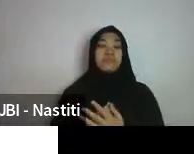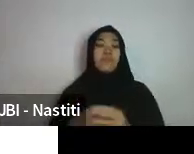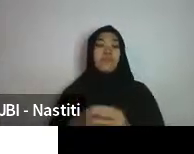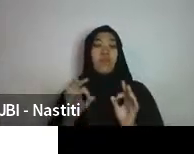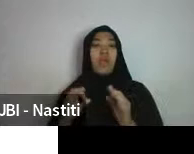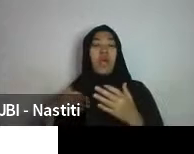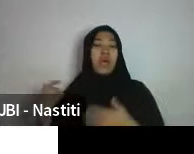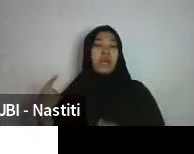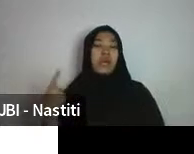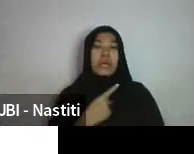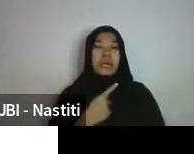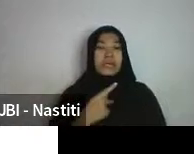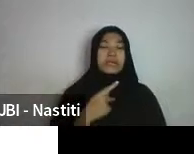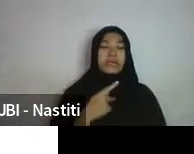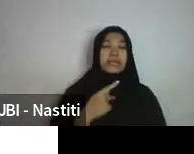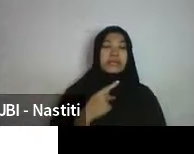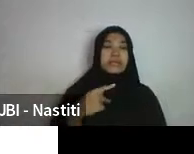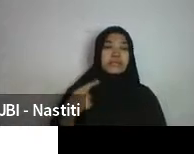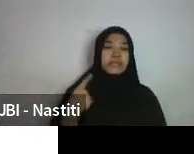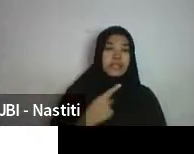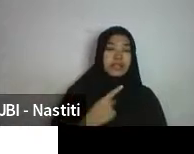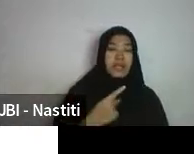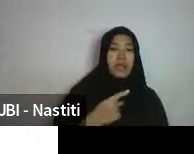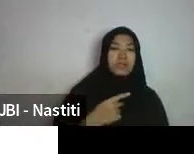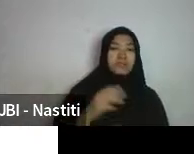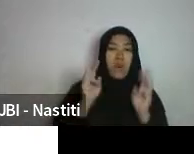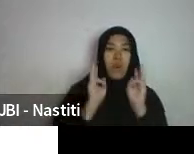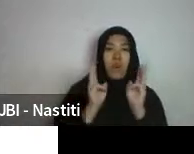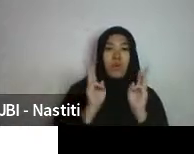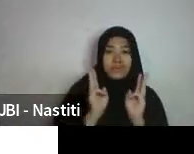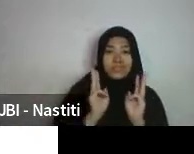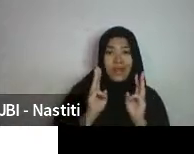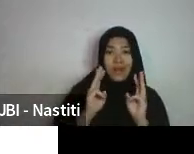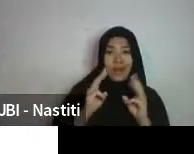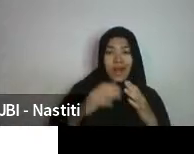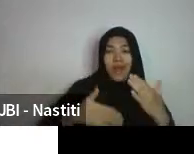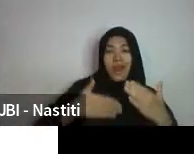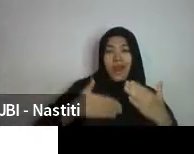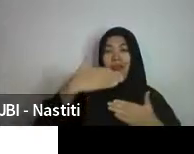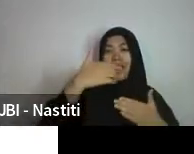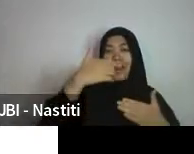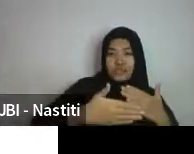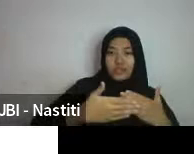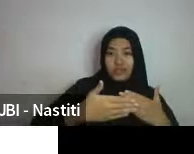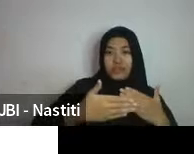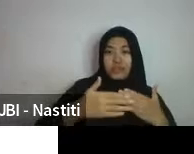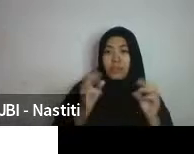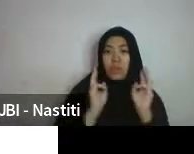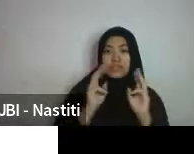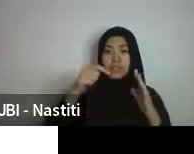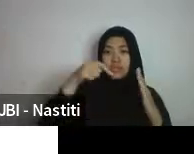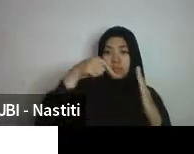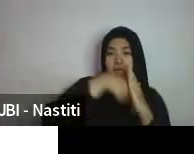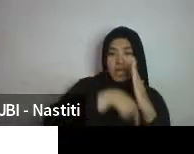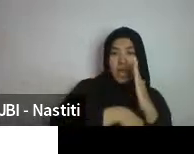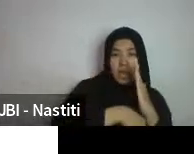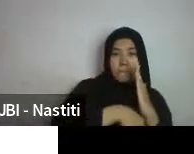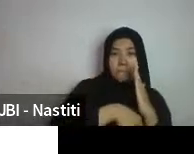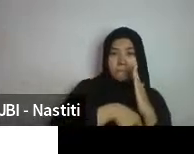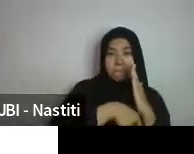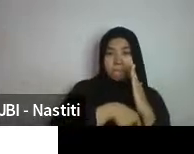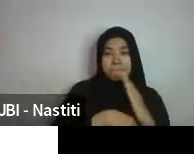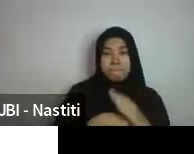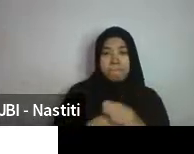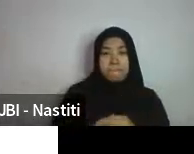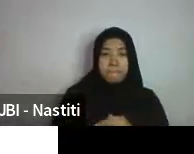7 participants working within the mental health service. They were mostly females, older than